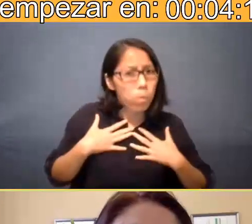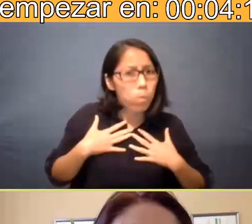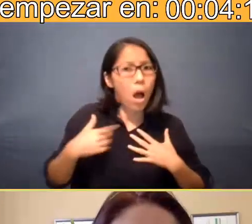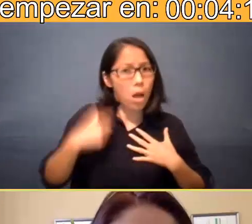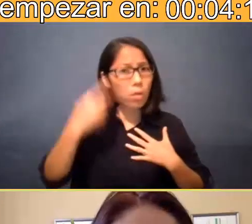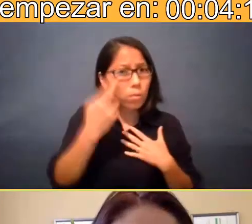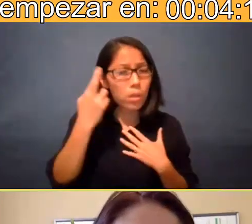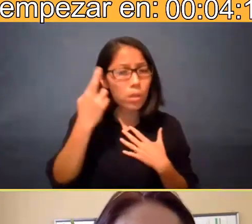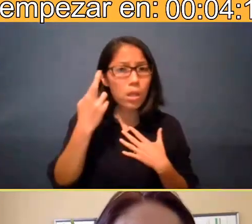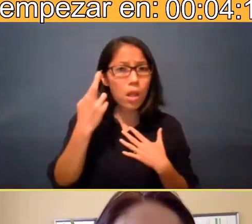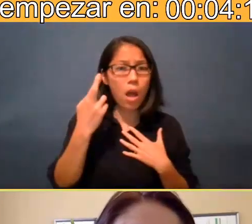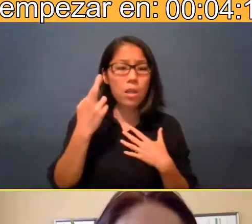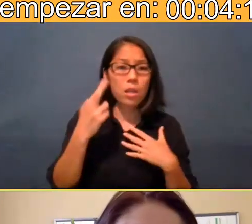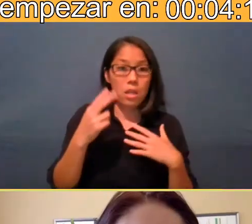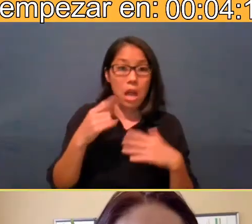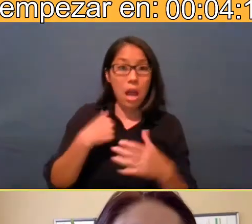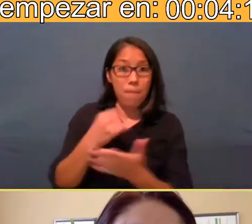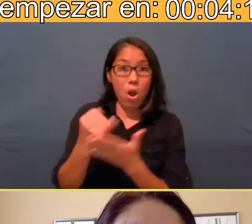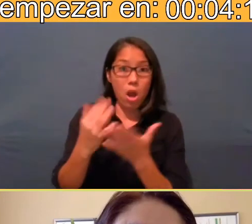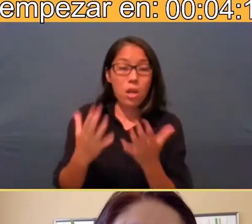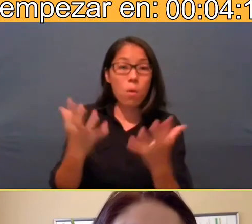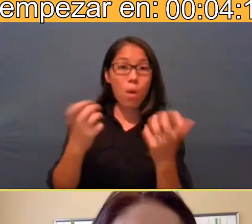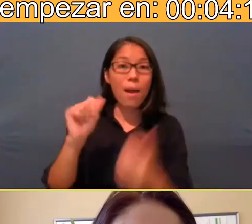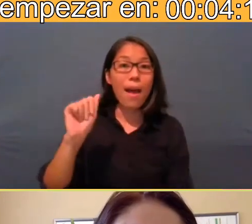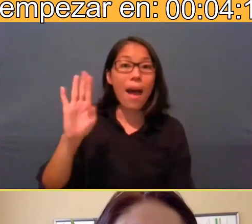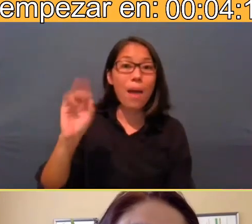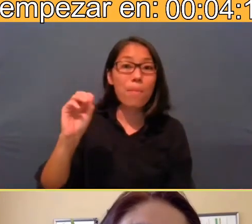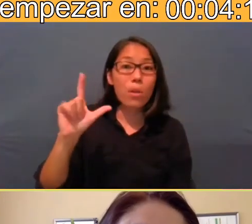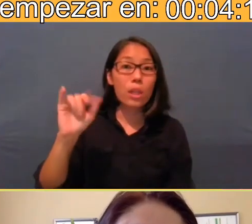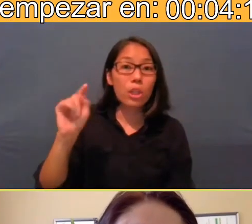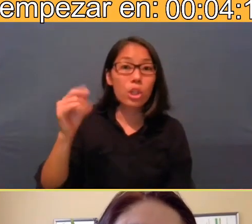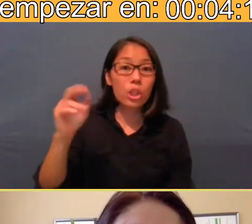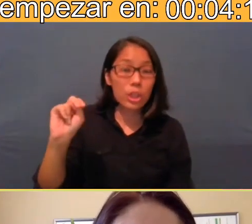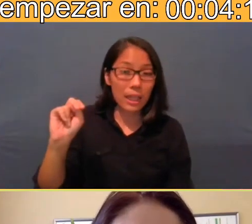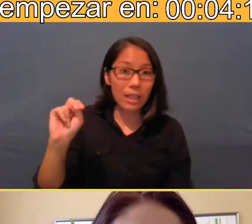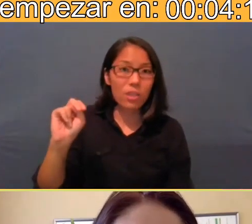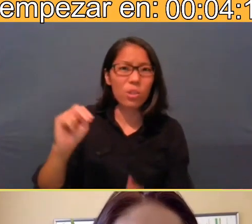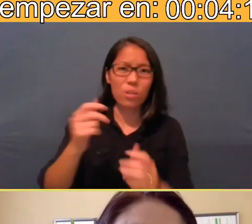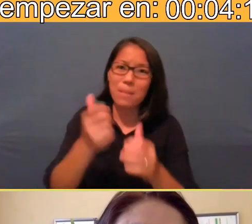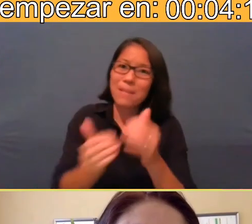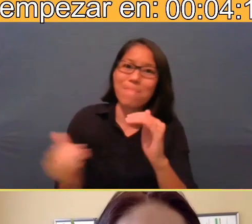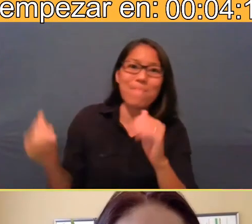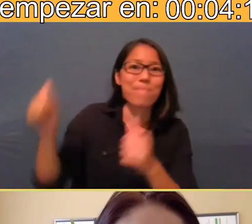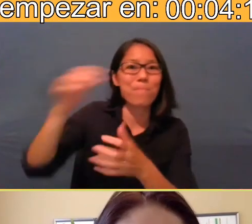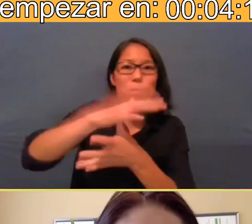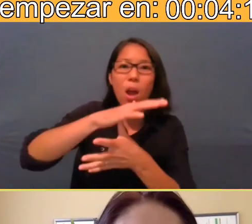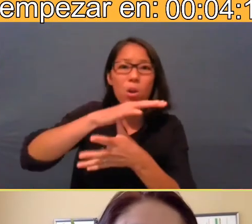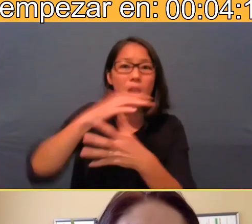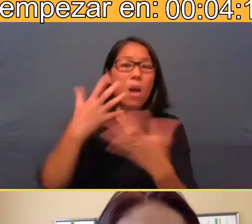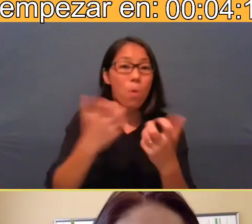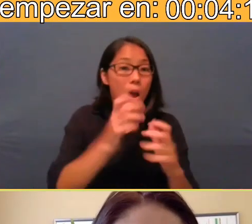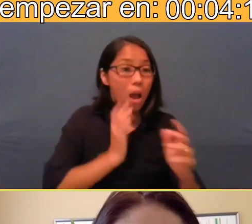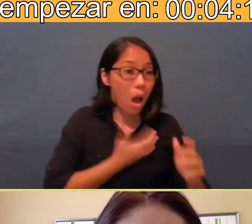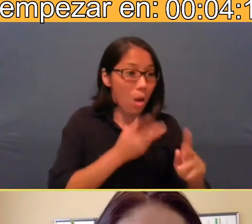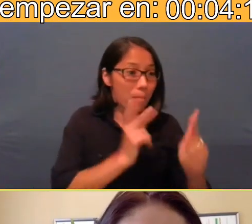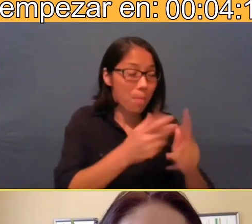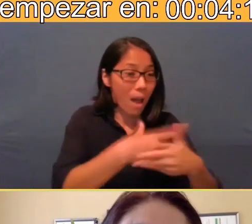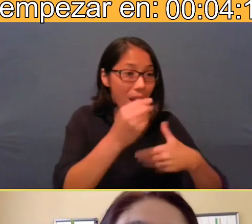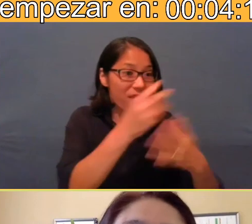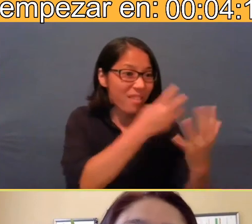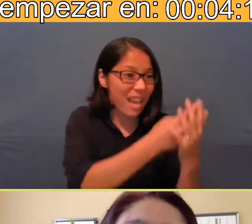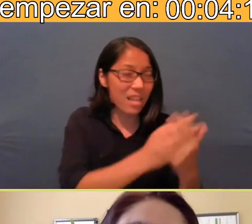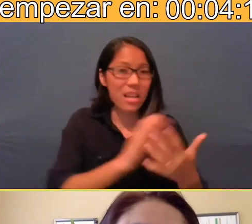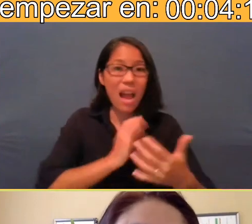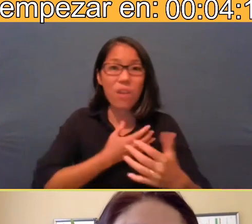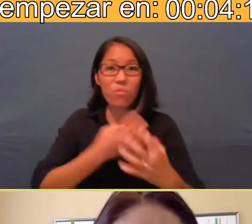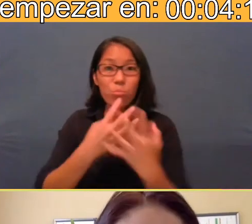want abolition to be at the forefront of everything that I do. I want our people out of cages, out of prisons, out of detention centers.